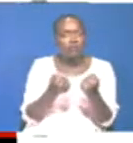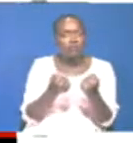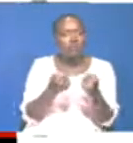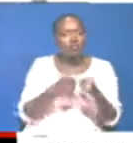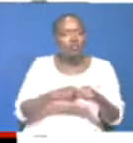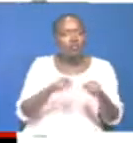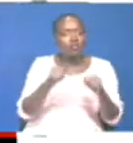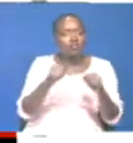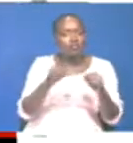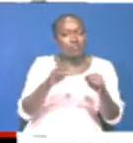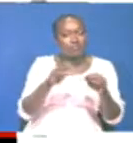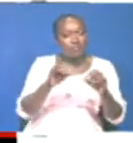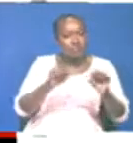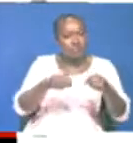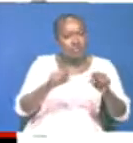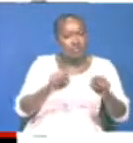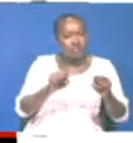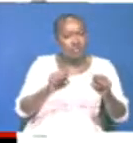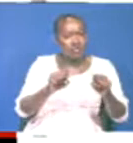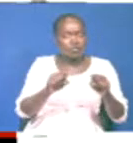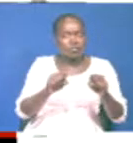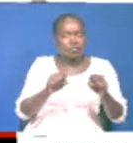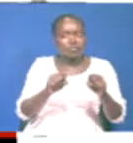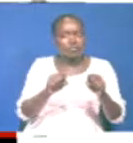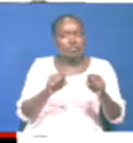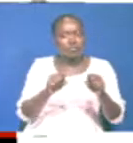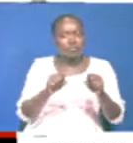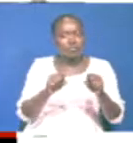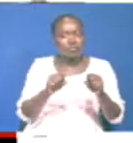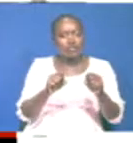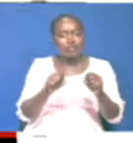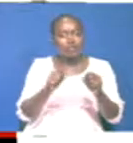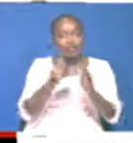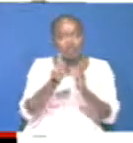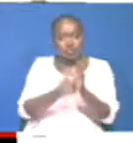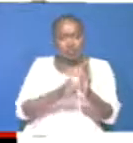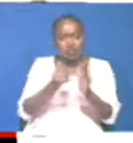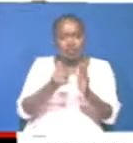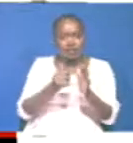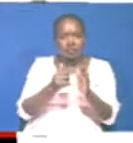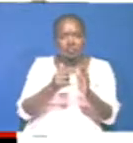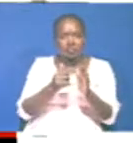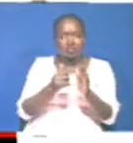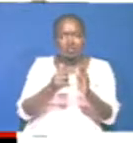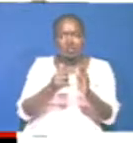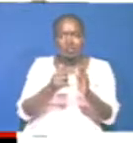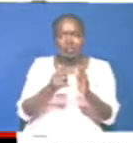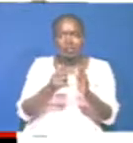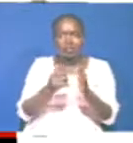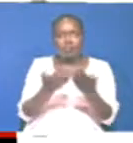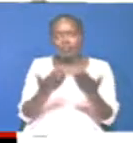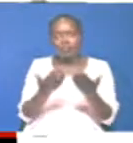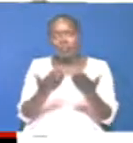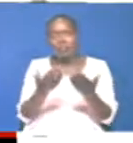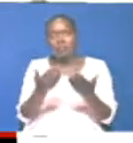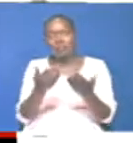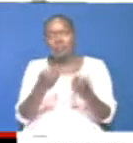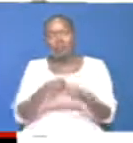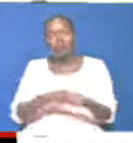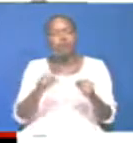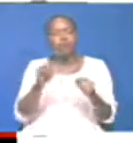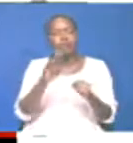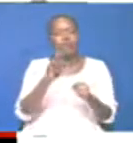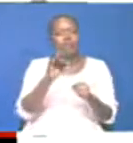But I want to simply say it's two wheels run by a motor. Yes. Either it be a super bike. Yes. It be